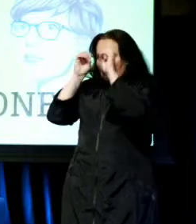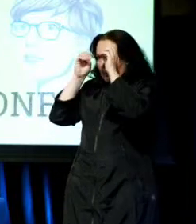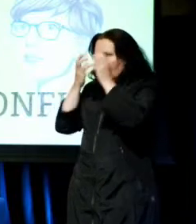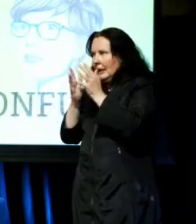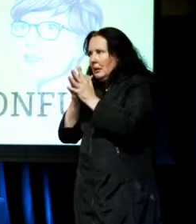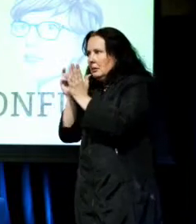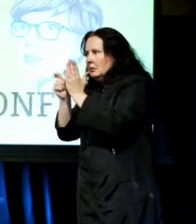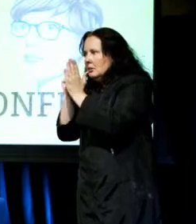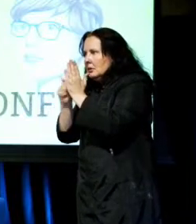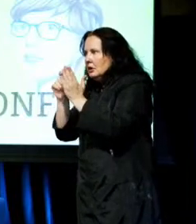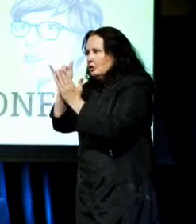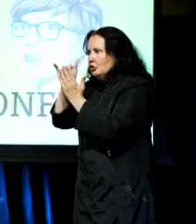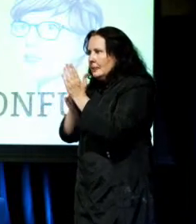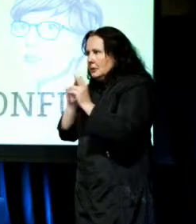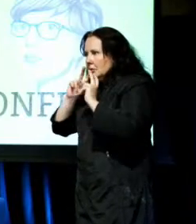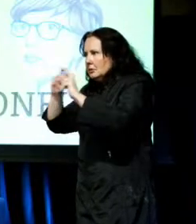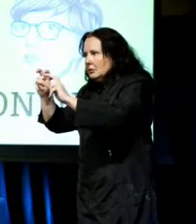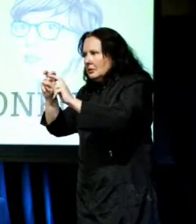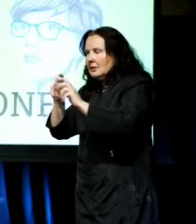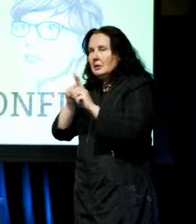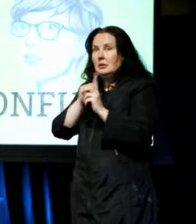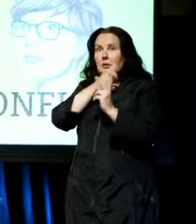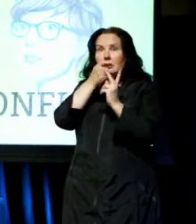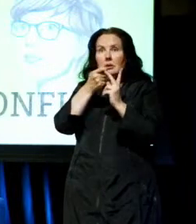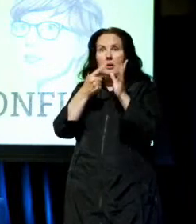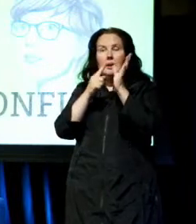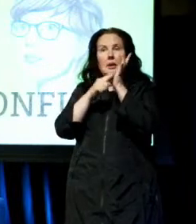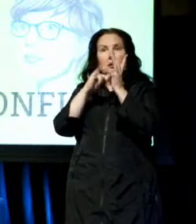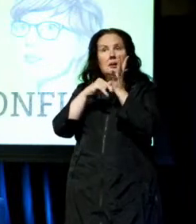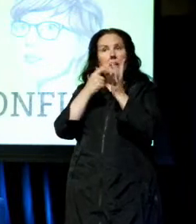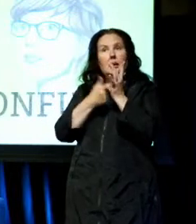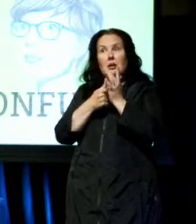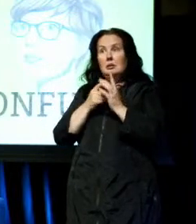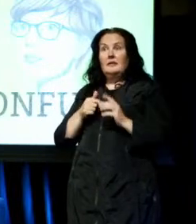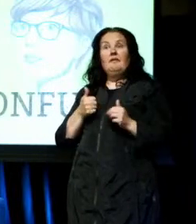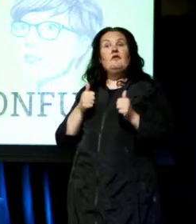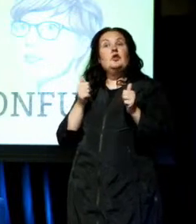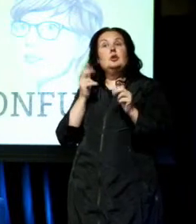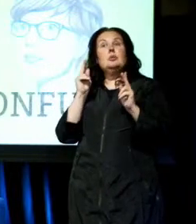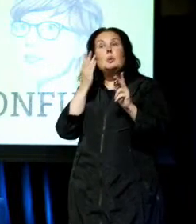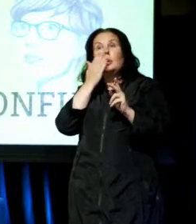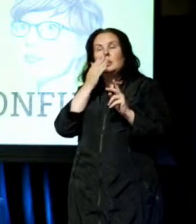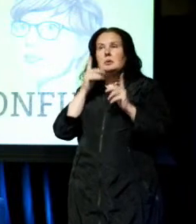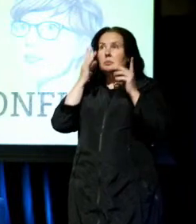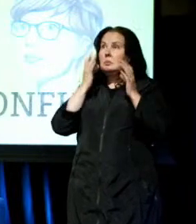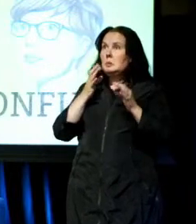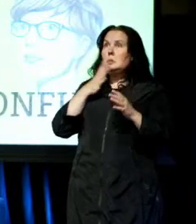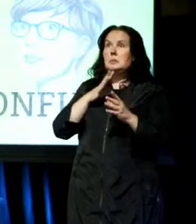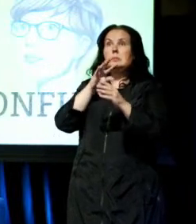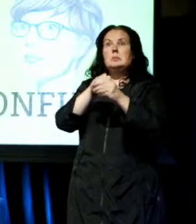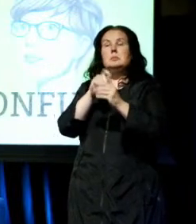then Alistair, like, did you kind of come out of high school being like, this is what I'm going to do? Kind of.